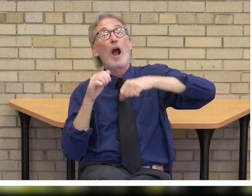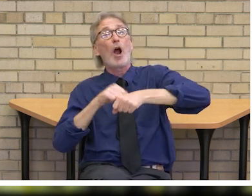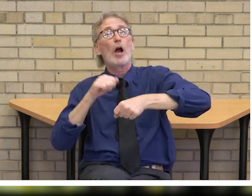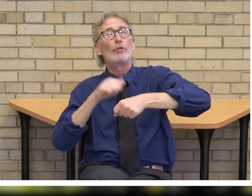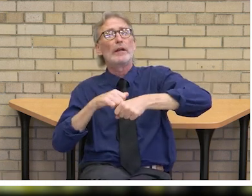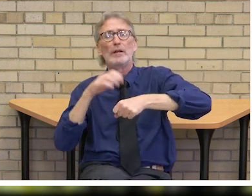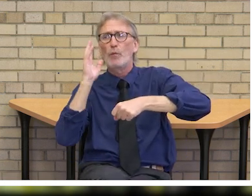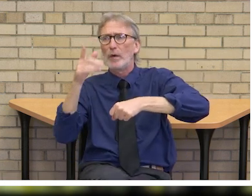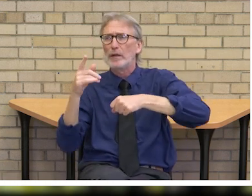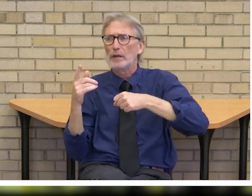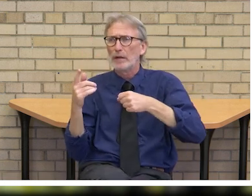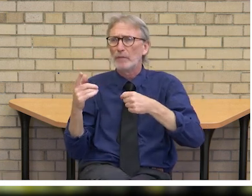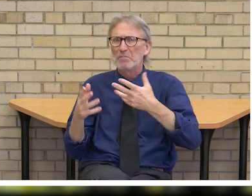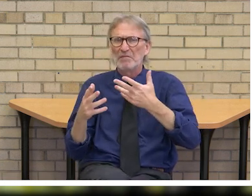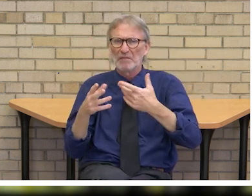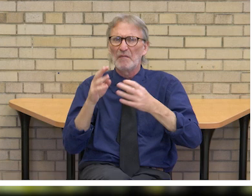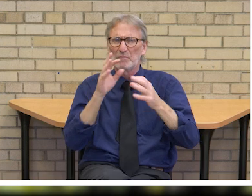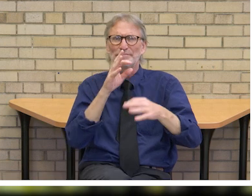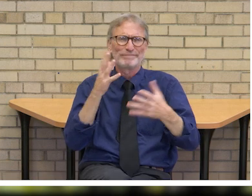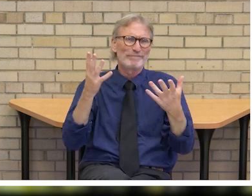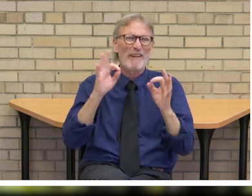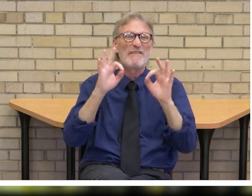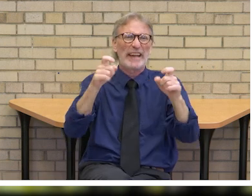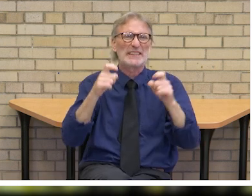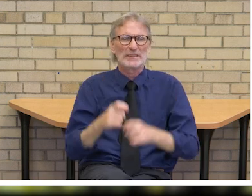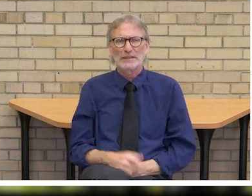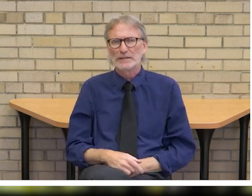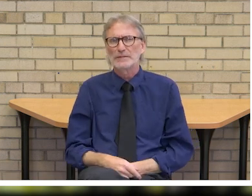will be, again, repaired.